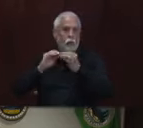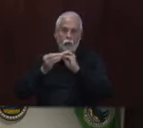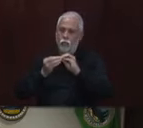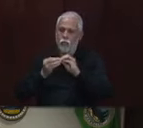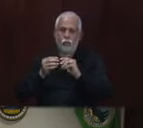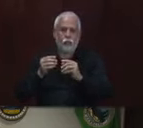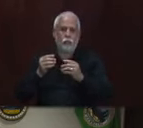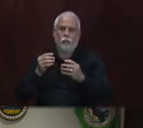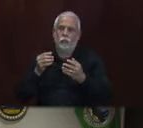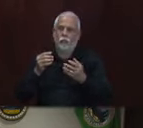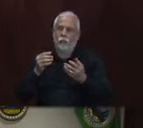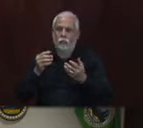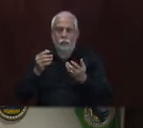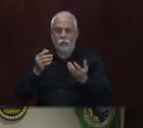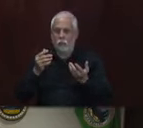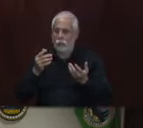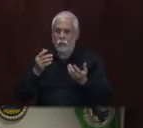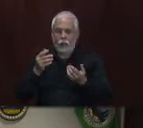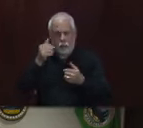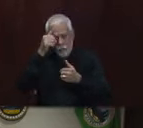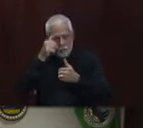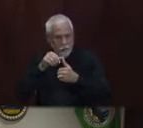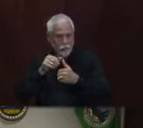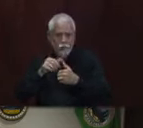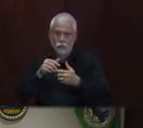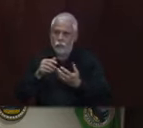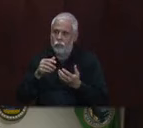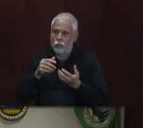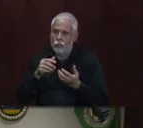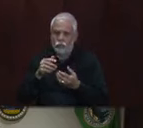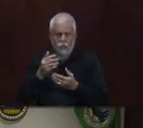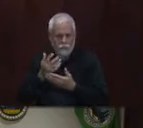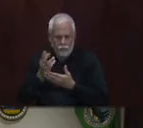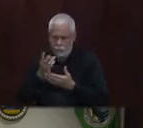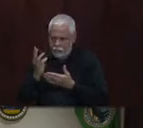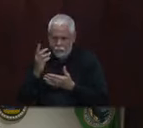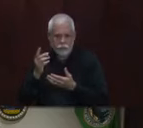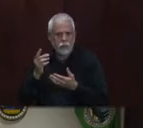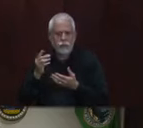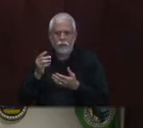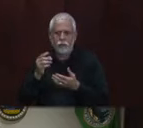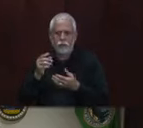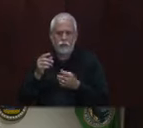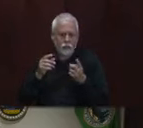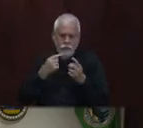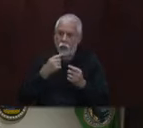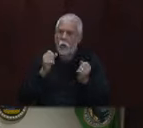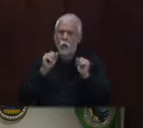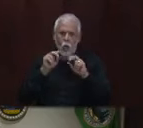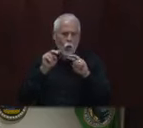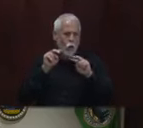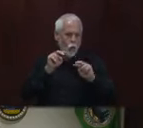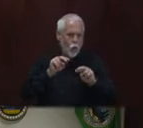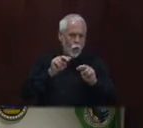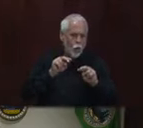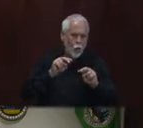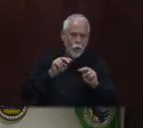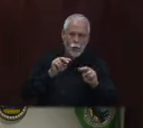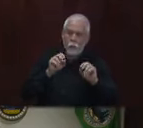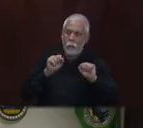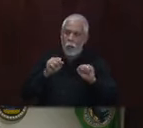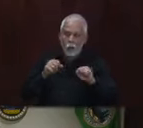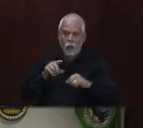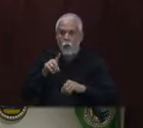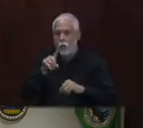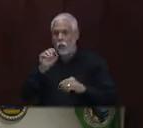like, I probably all remember 5 or 6 weeks ago when Fauci said, we could look at we could potentially